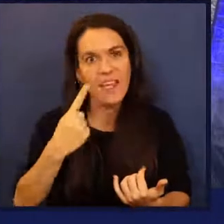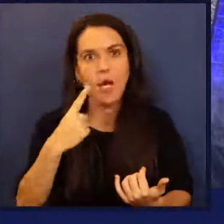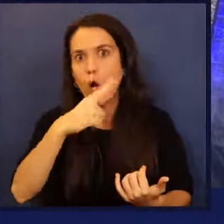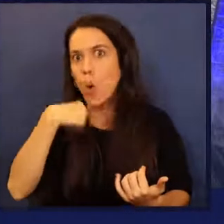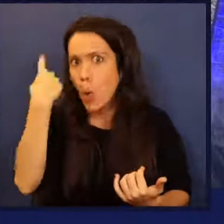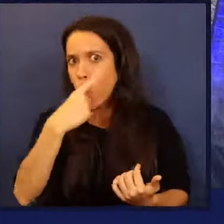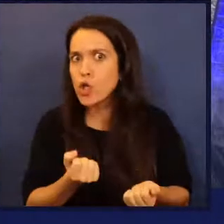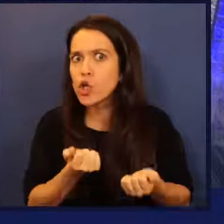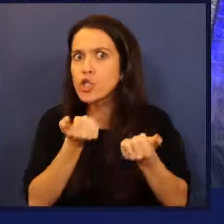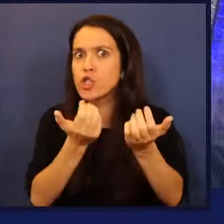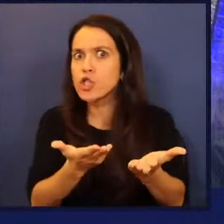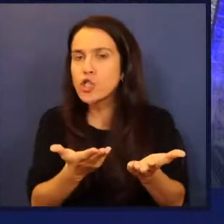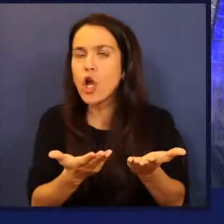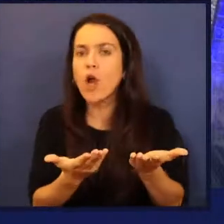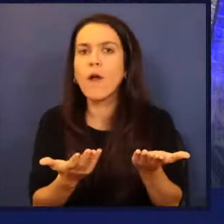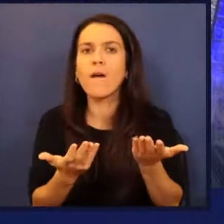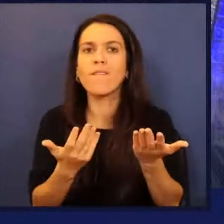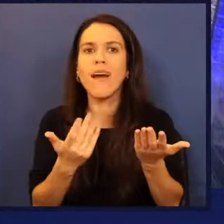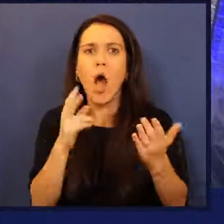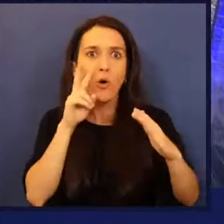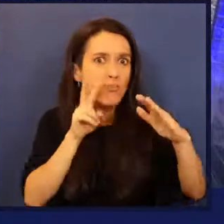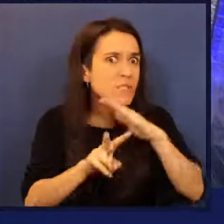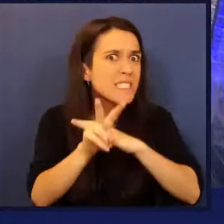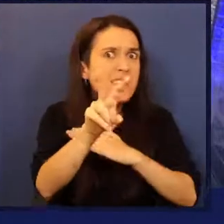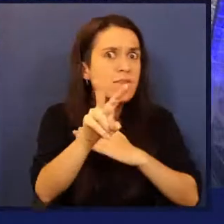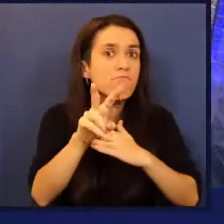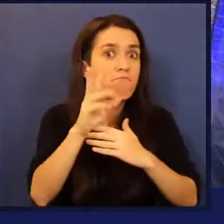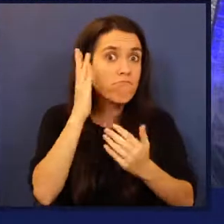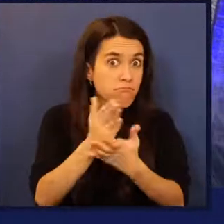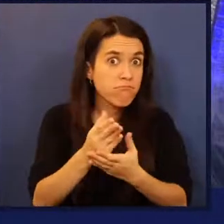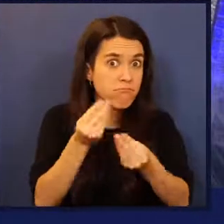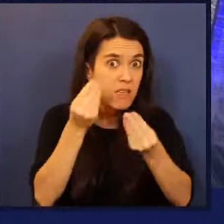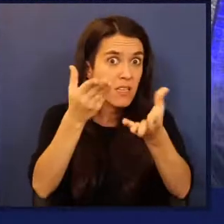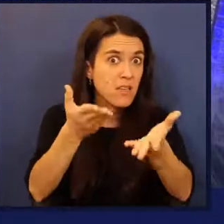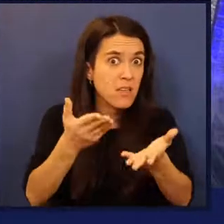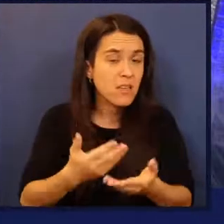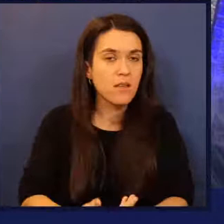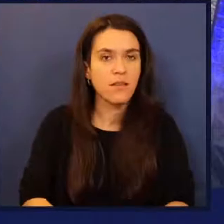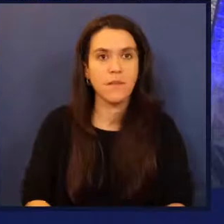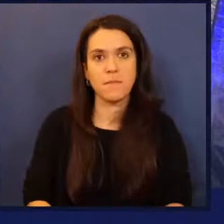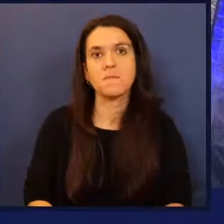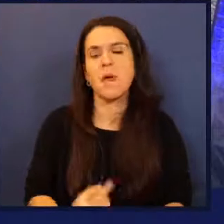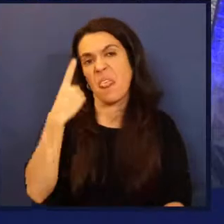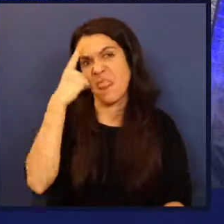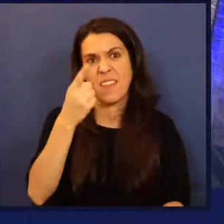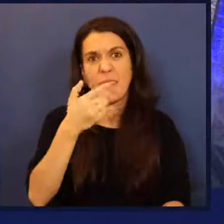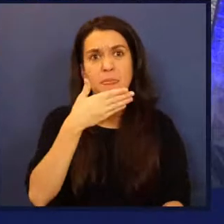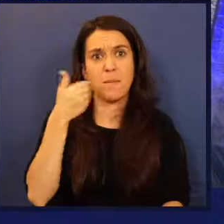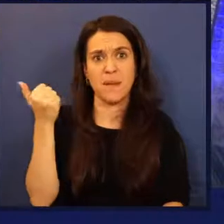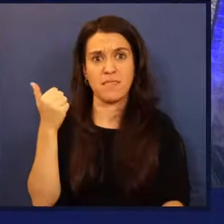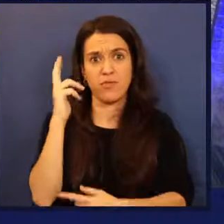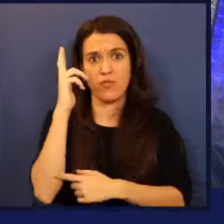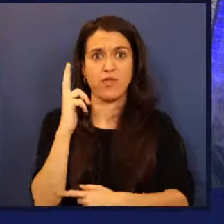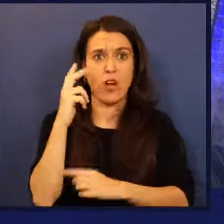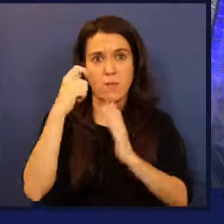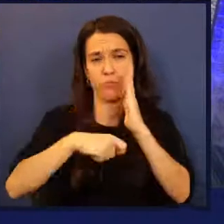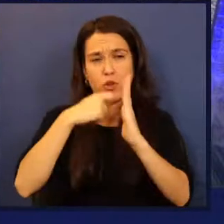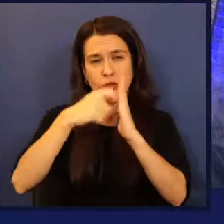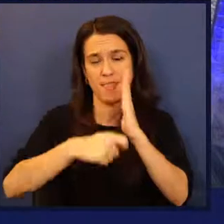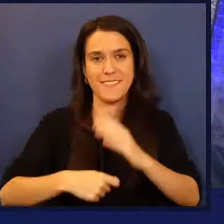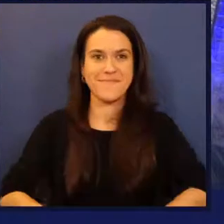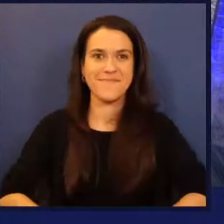serving and whether or not these predictions actually serve them. And I think that's the best way to start any project. And